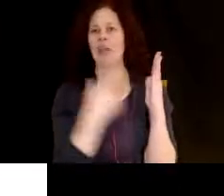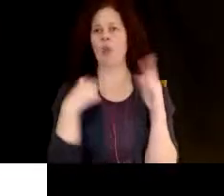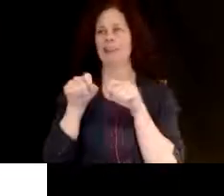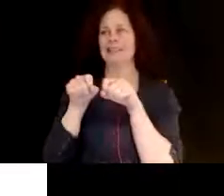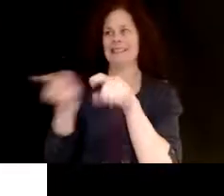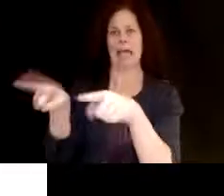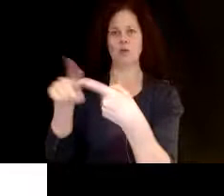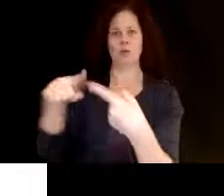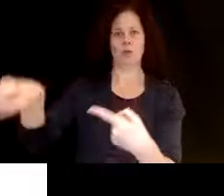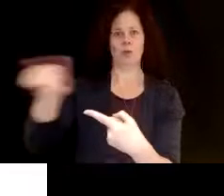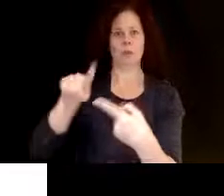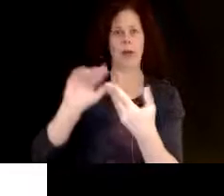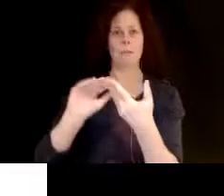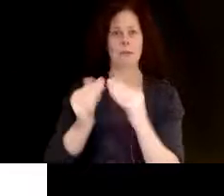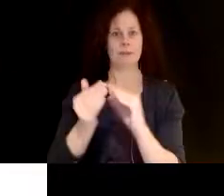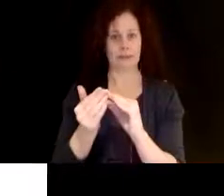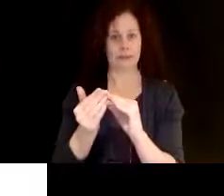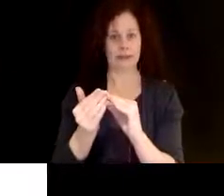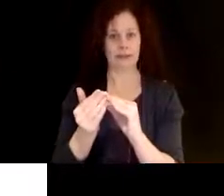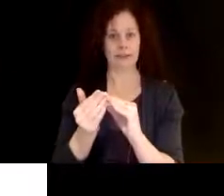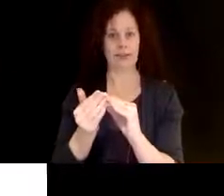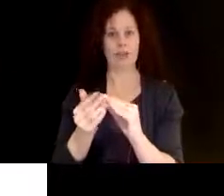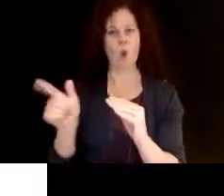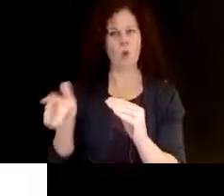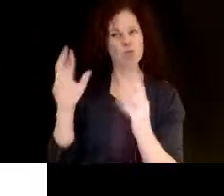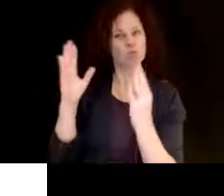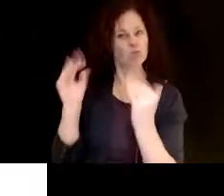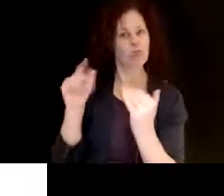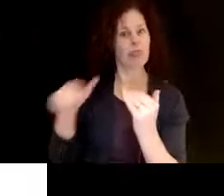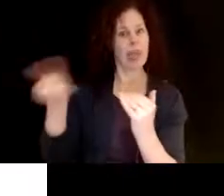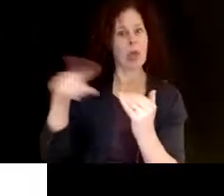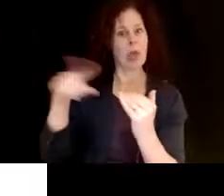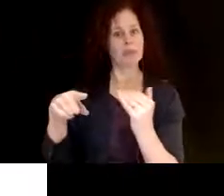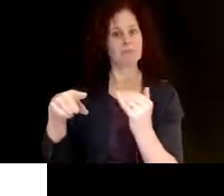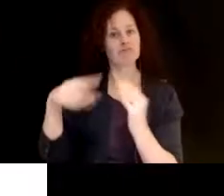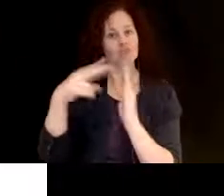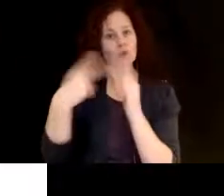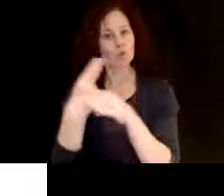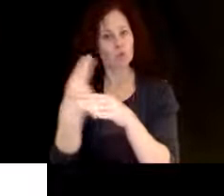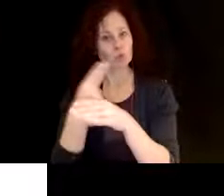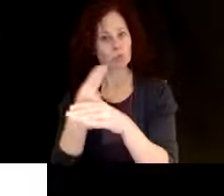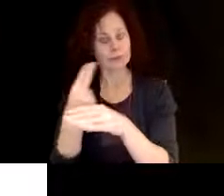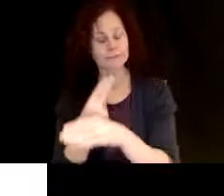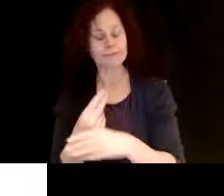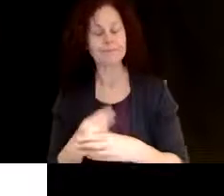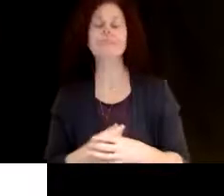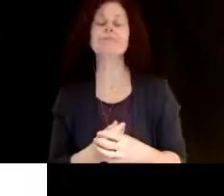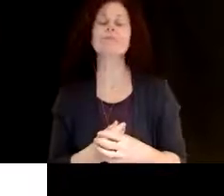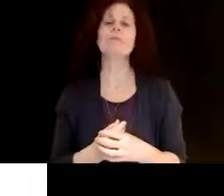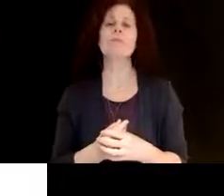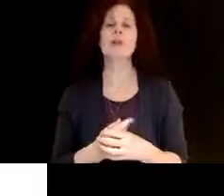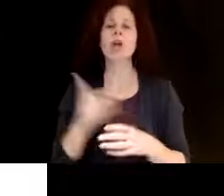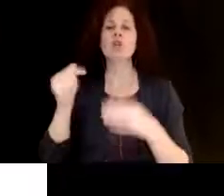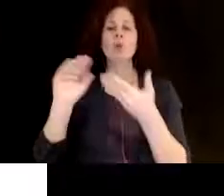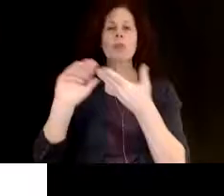really wanted them to become more engaged with that action guide. So We randomized groups, the municipalities, into